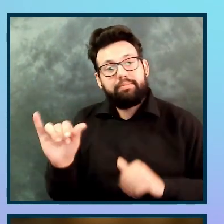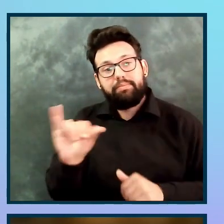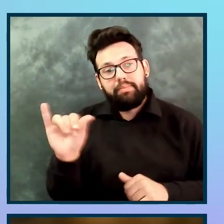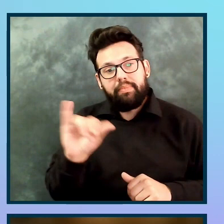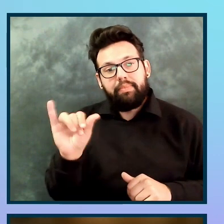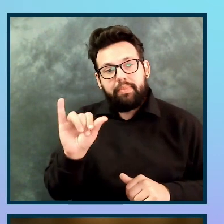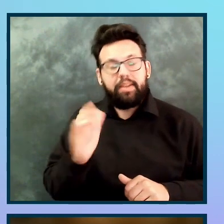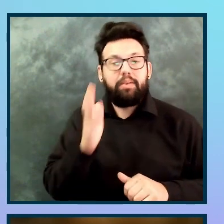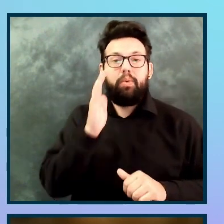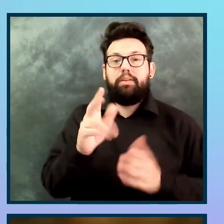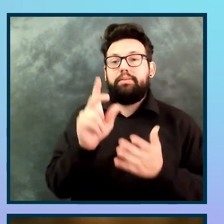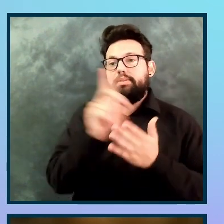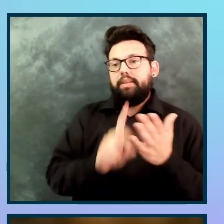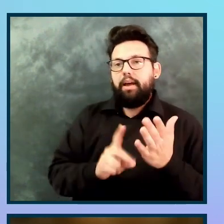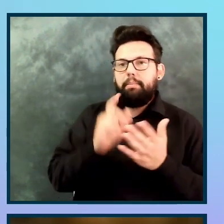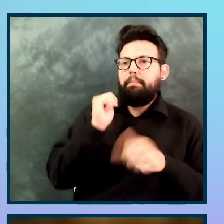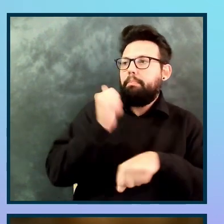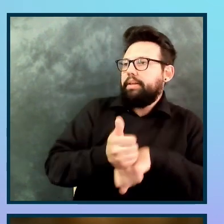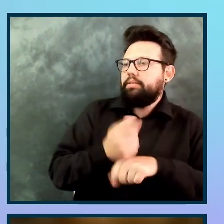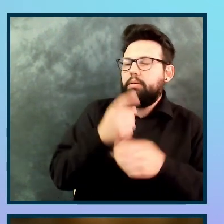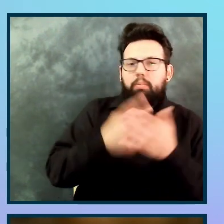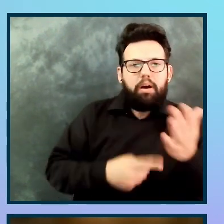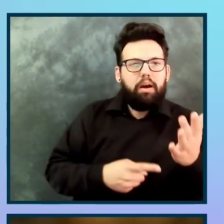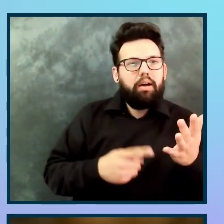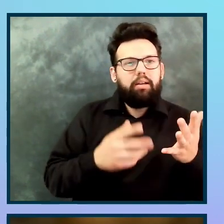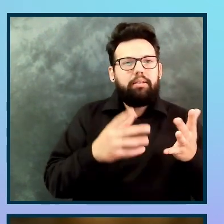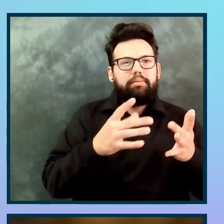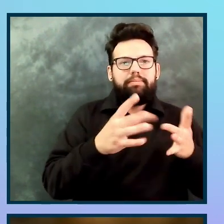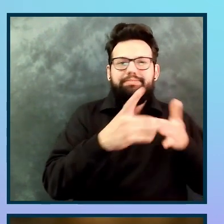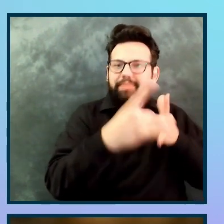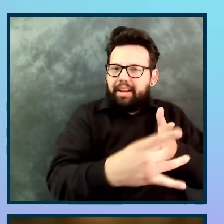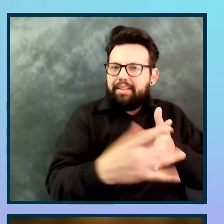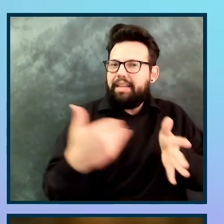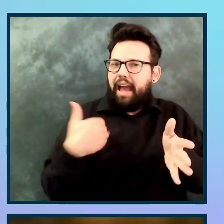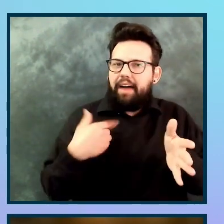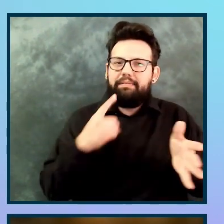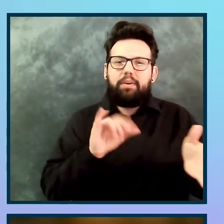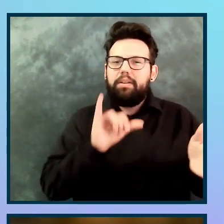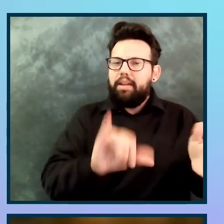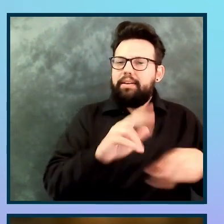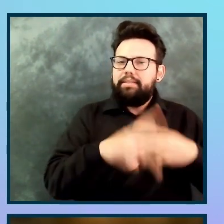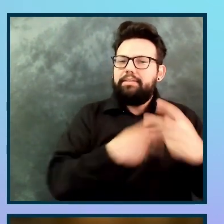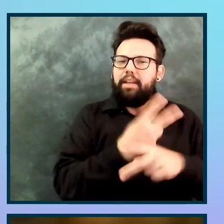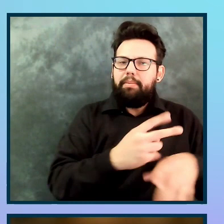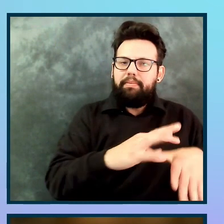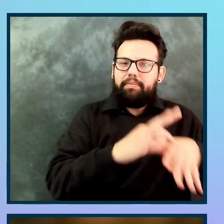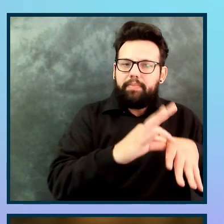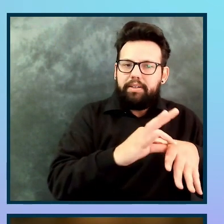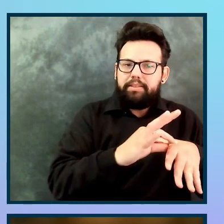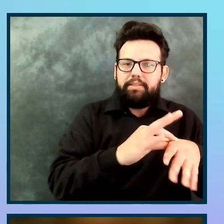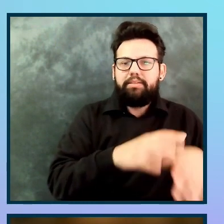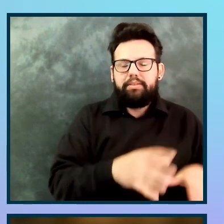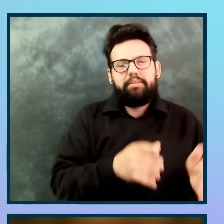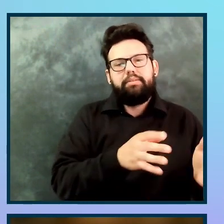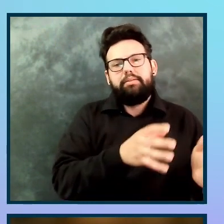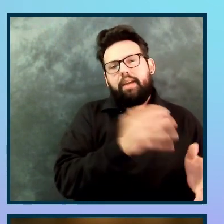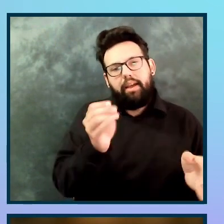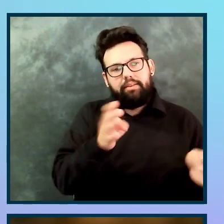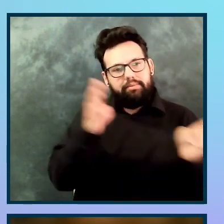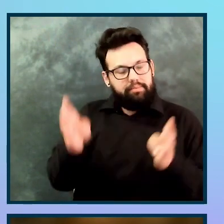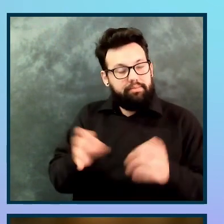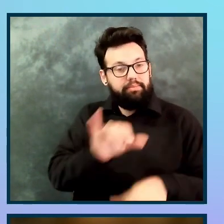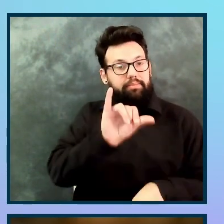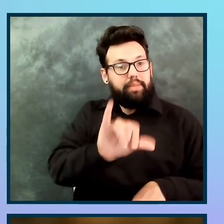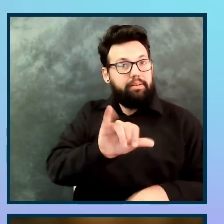whatever guidelines we have for that specific piece of content. We're going to do design reviews to make sure that our design meet our accessibility